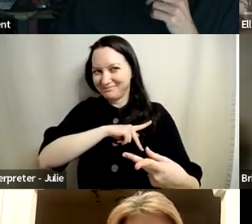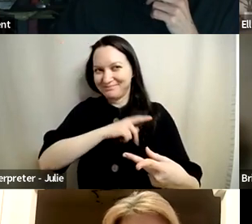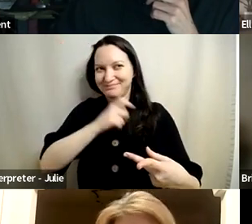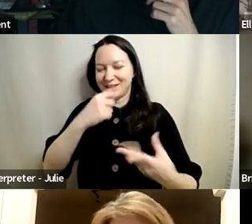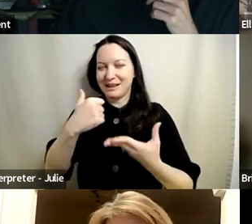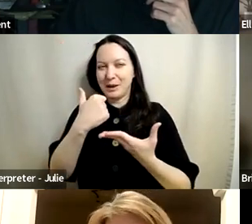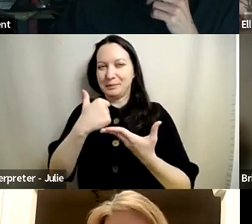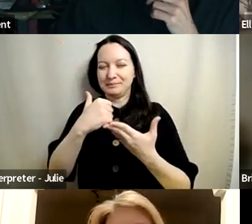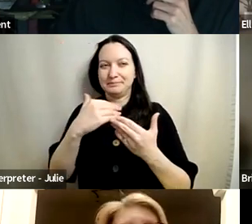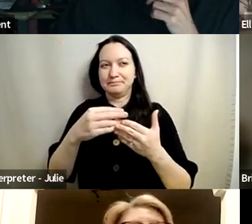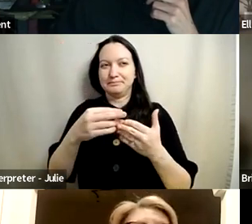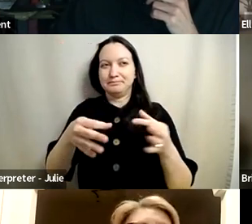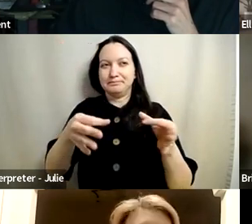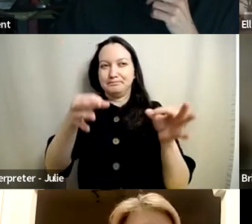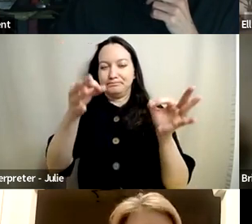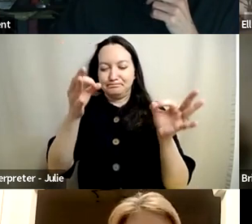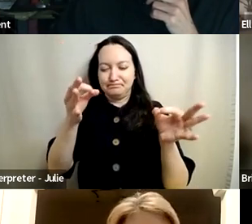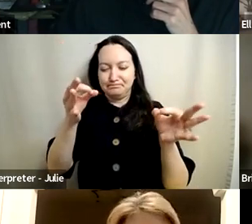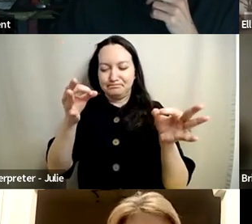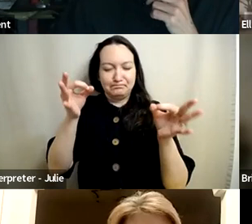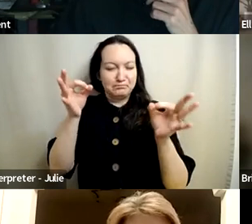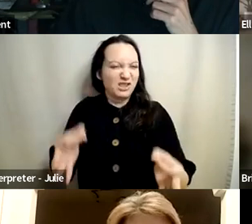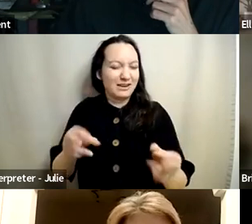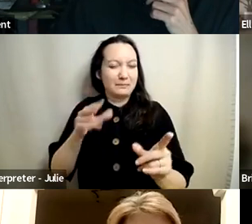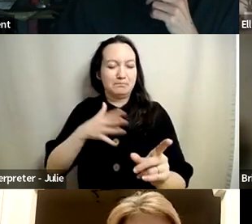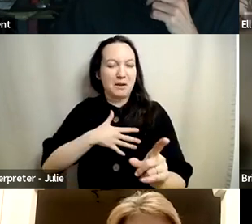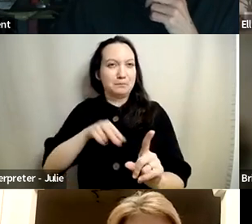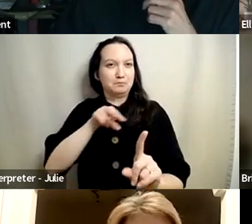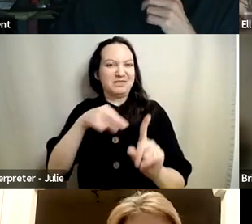justify or change my point of view. Let's put it that way.